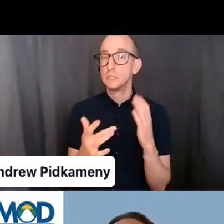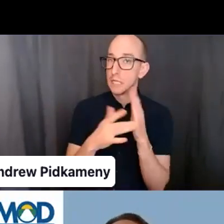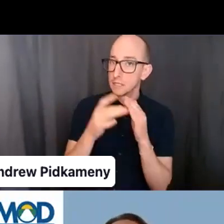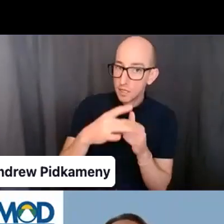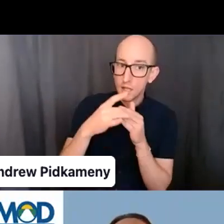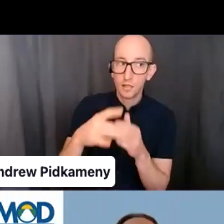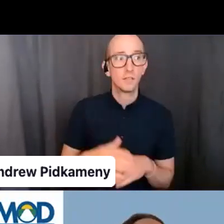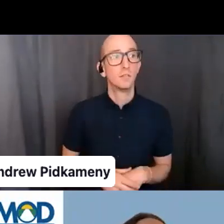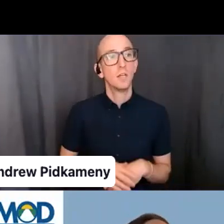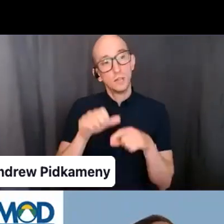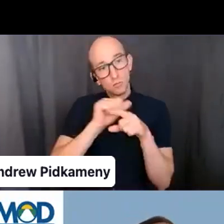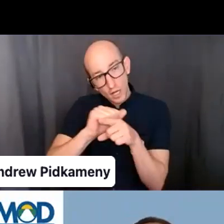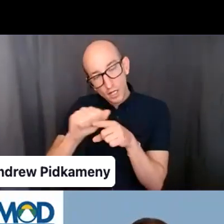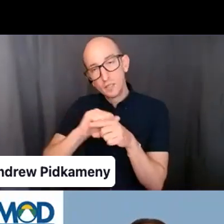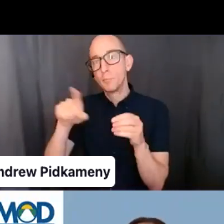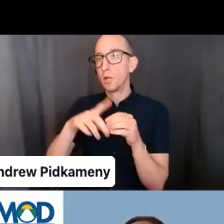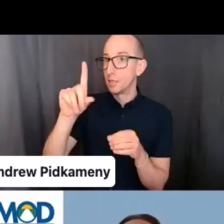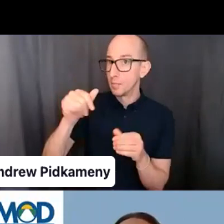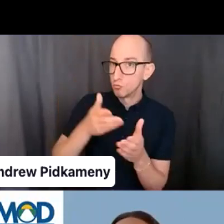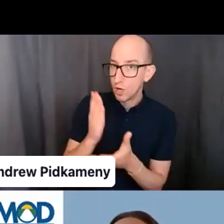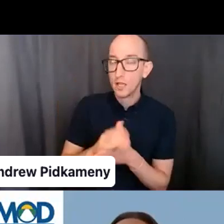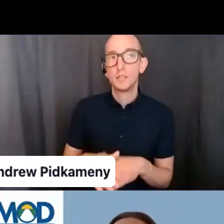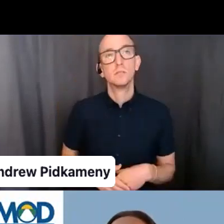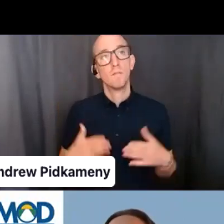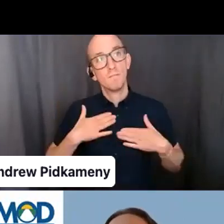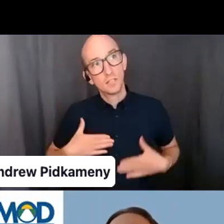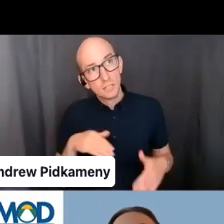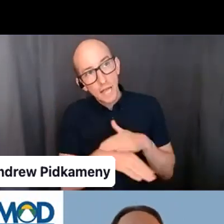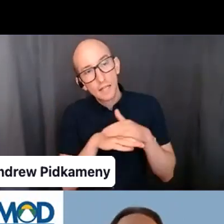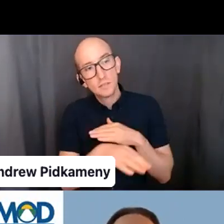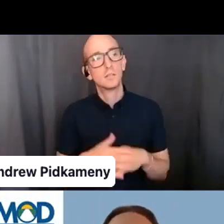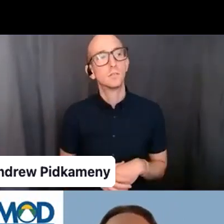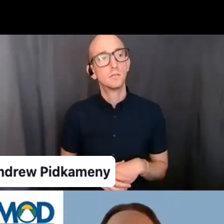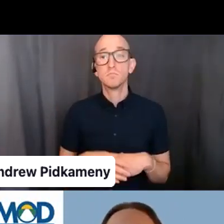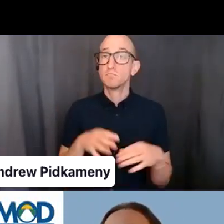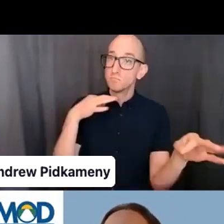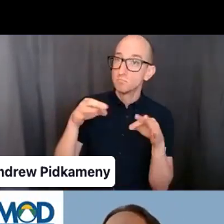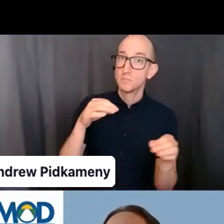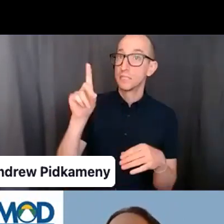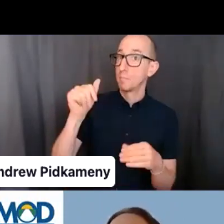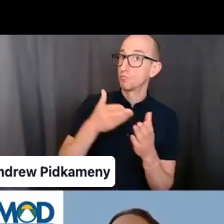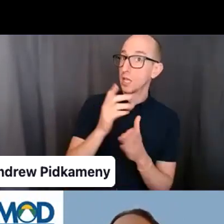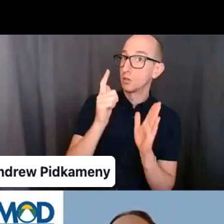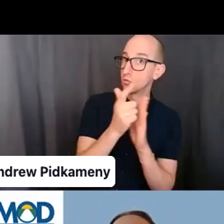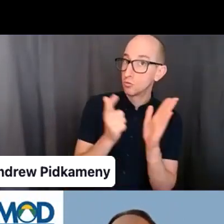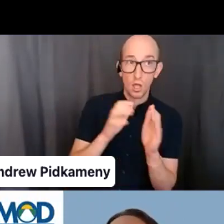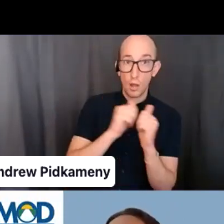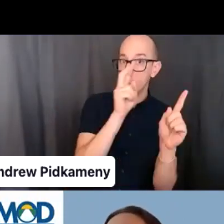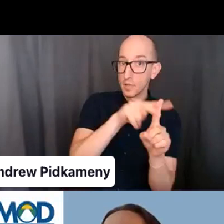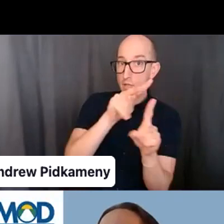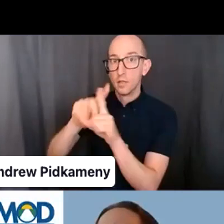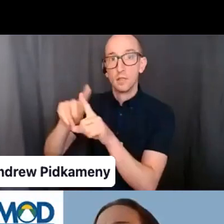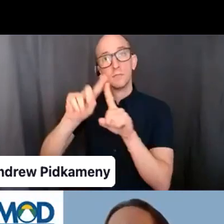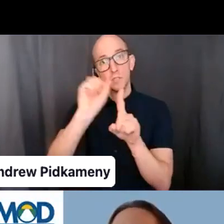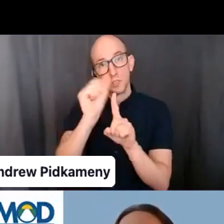physical access, including explaining how disability rights laws apply in a particular situation,